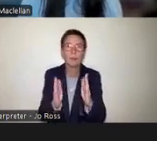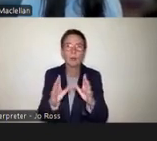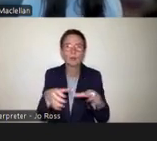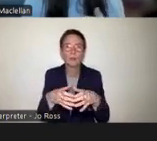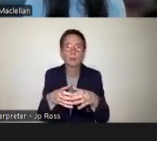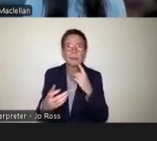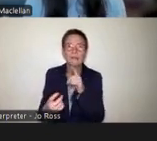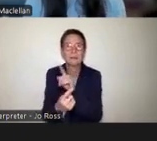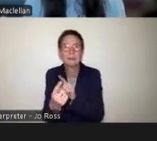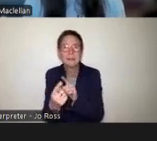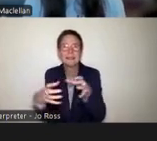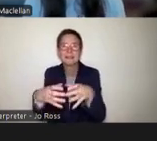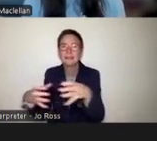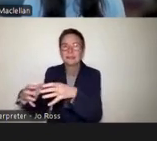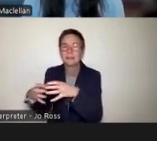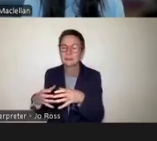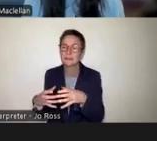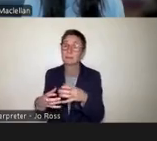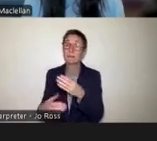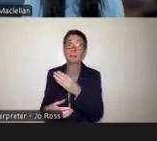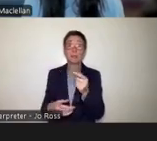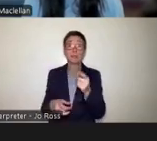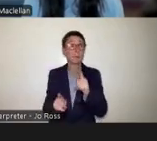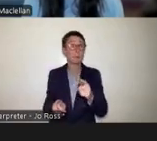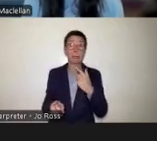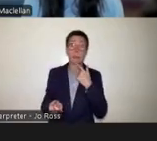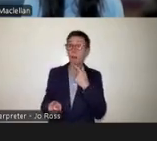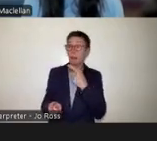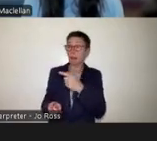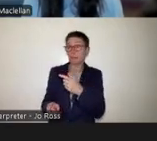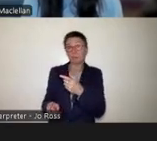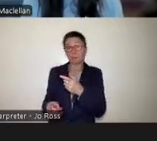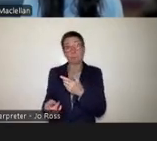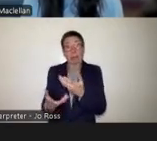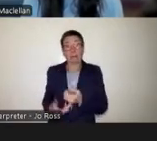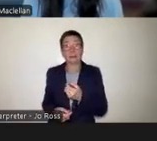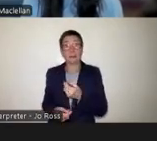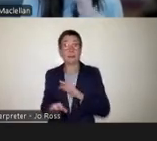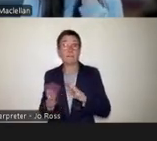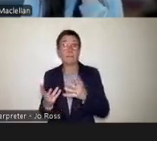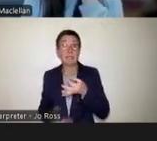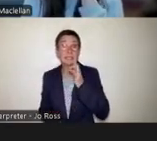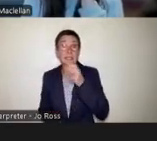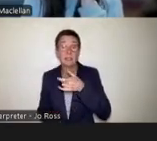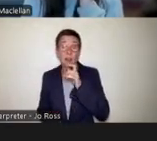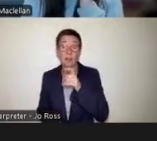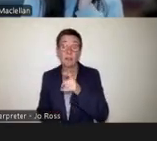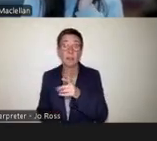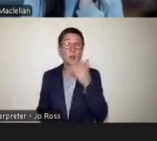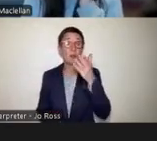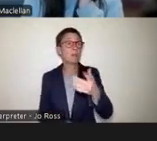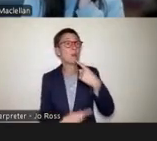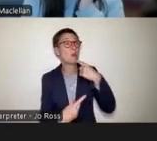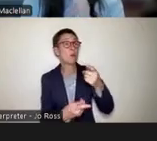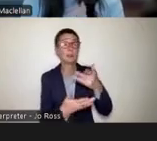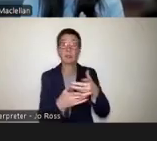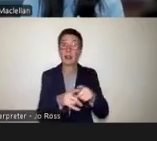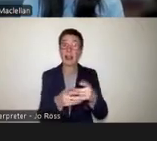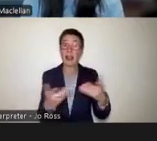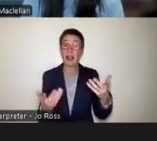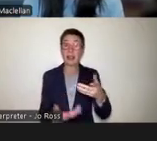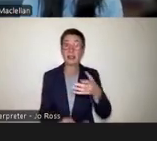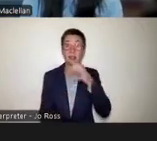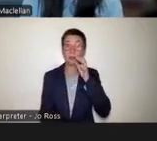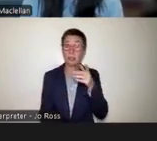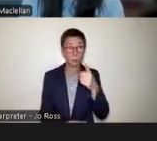And some people take up the offer of the free tea and coffee, but you go up and order it like you would any other drink. And they do